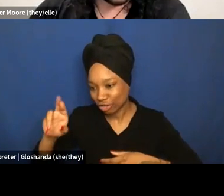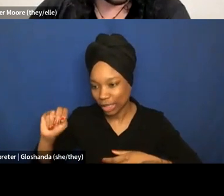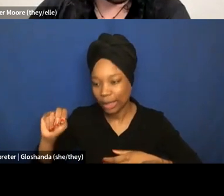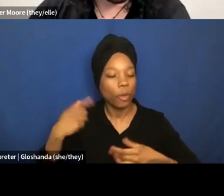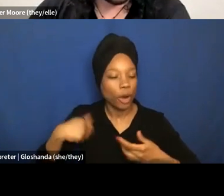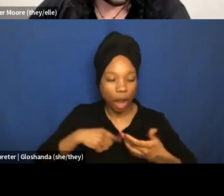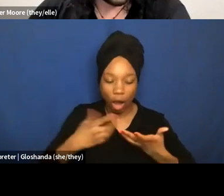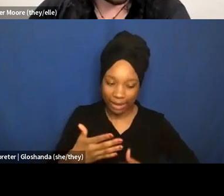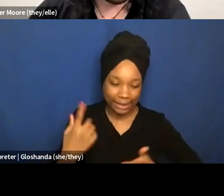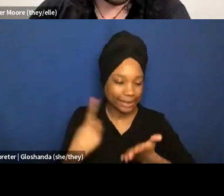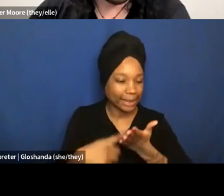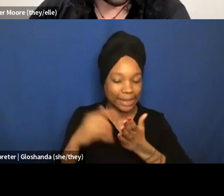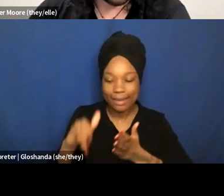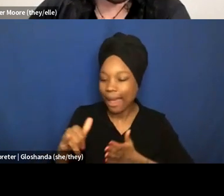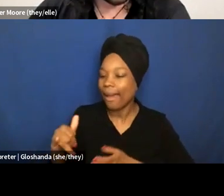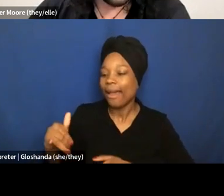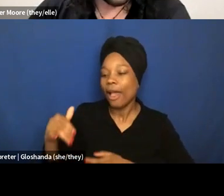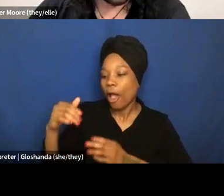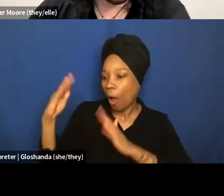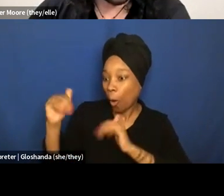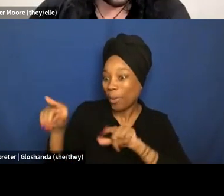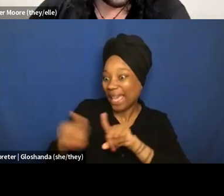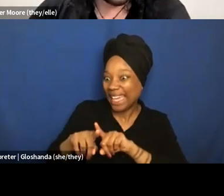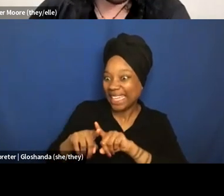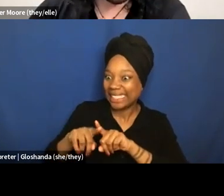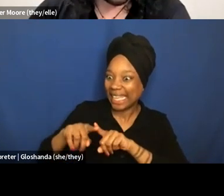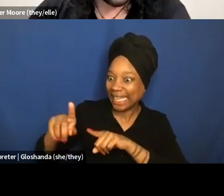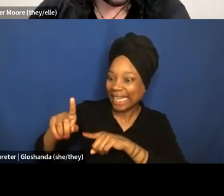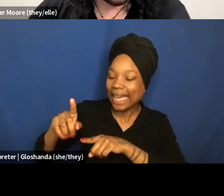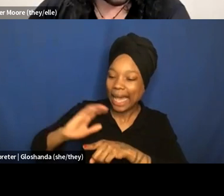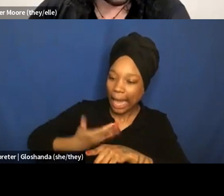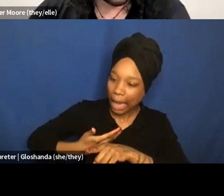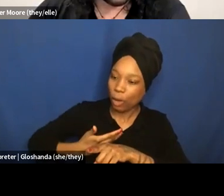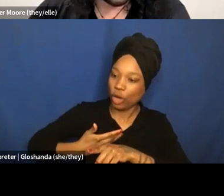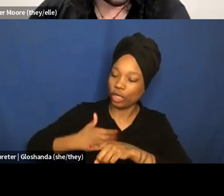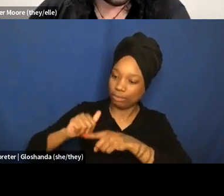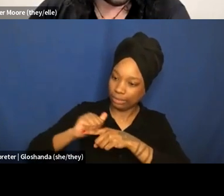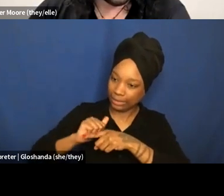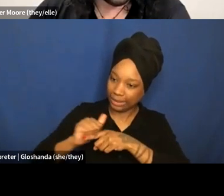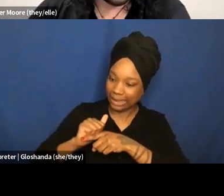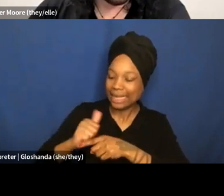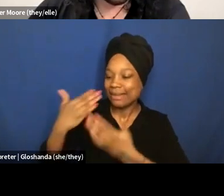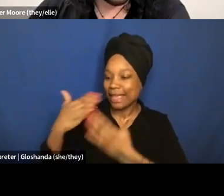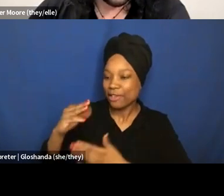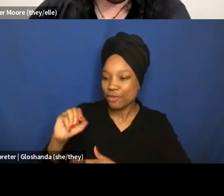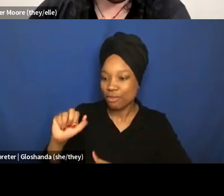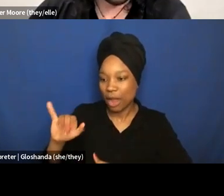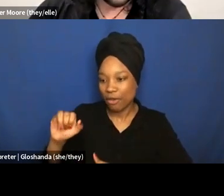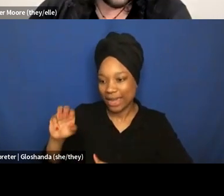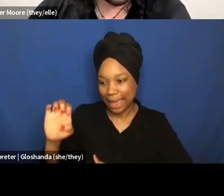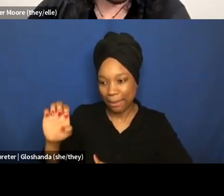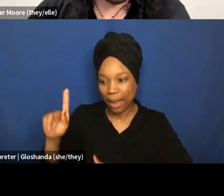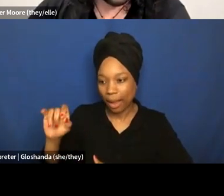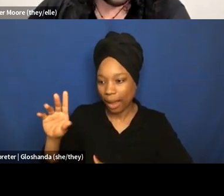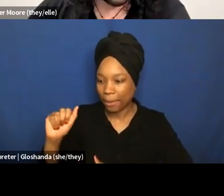through. Shout out again to Mariam Kaba. Hope is not something that we have to just magically have. And in the world that we live in,